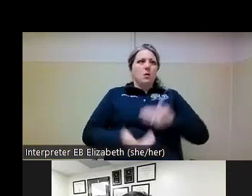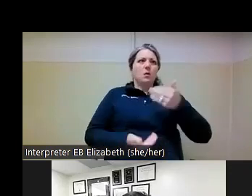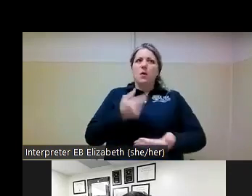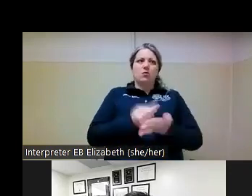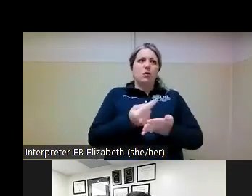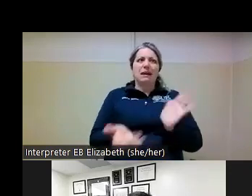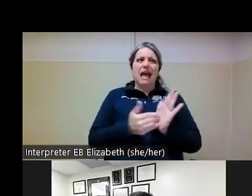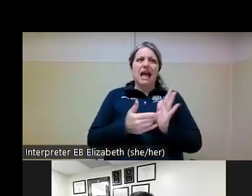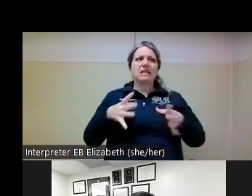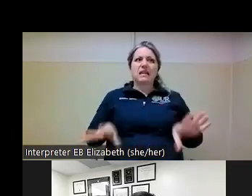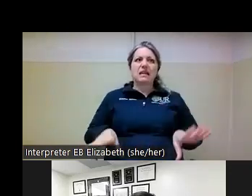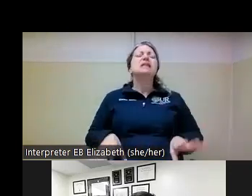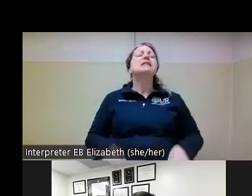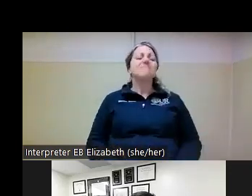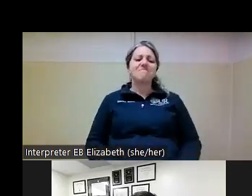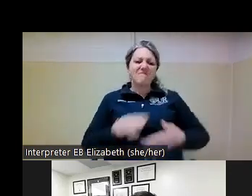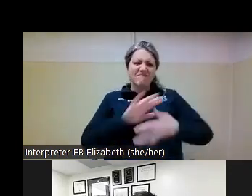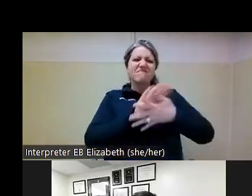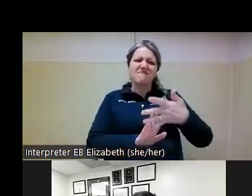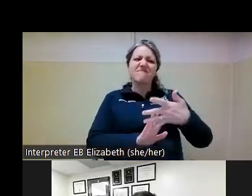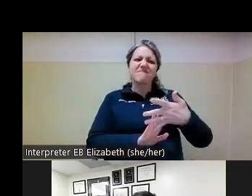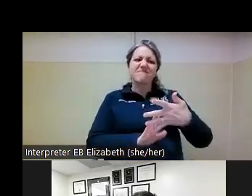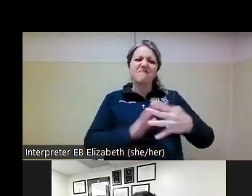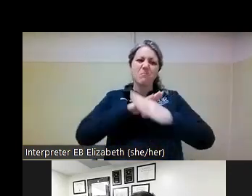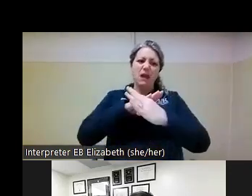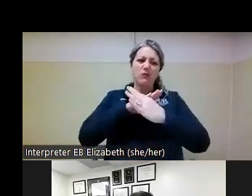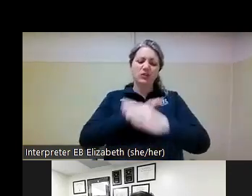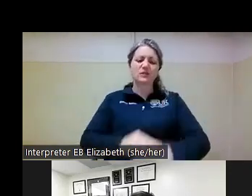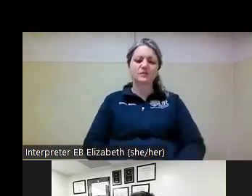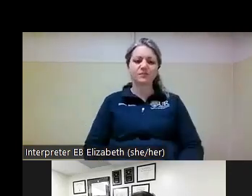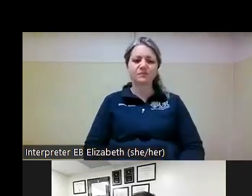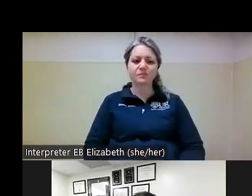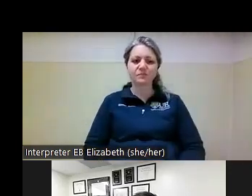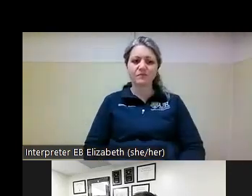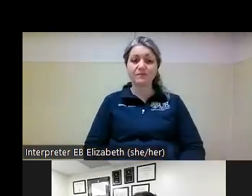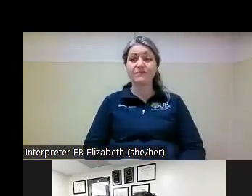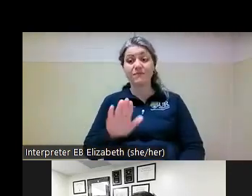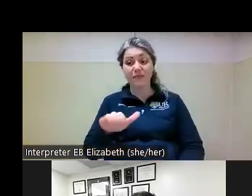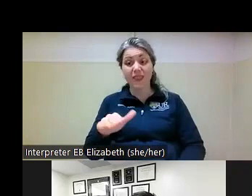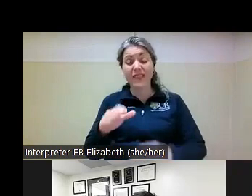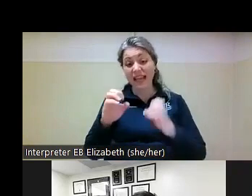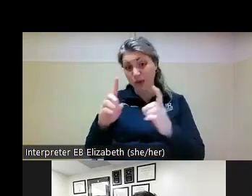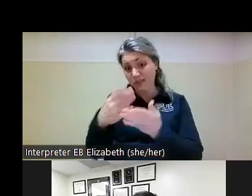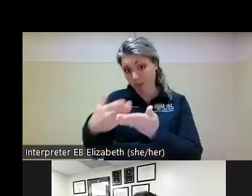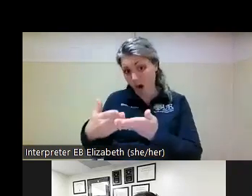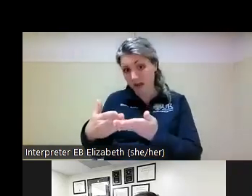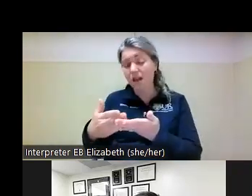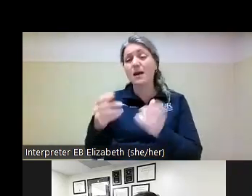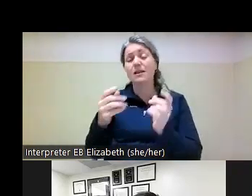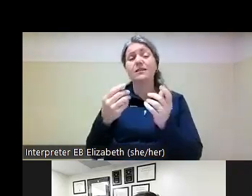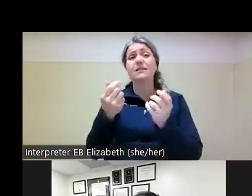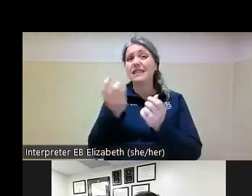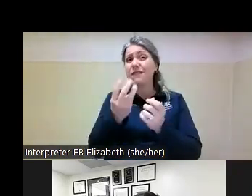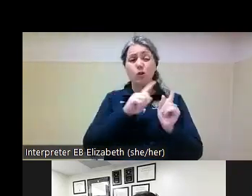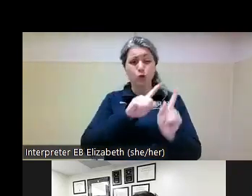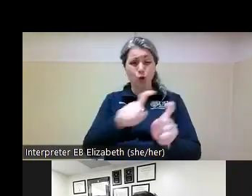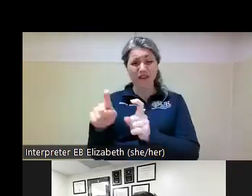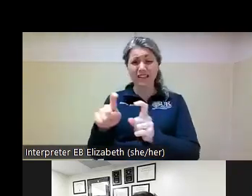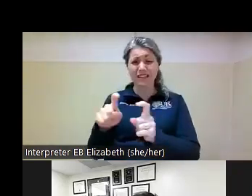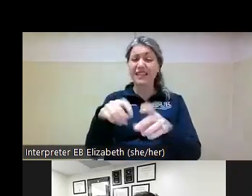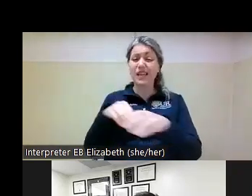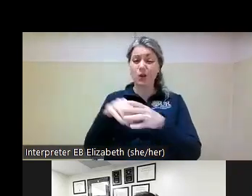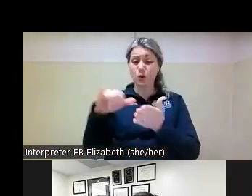again. In regards to the education piece, there were actually a couple of survey studies that was done in New